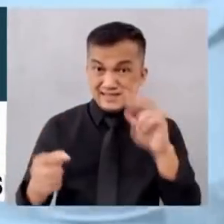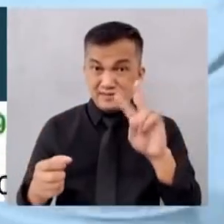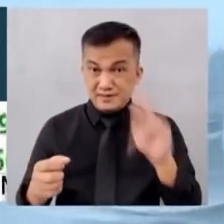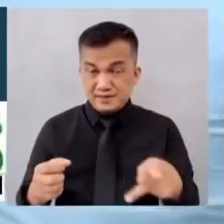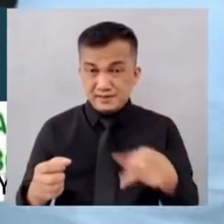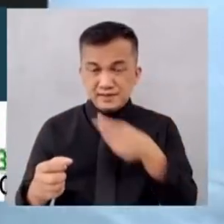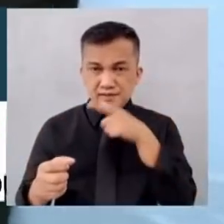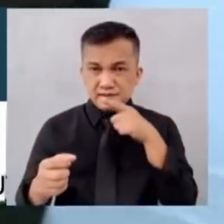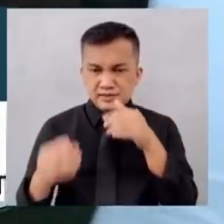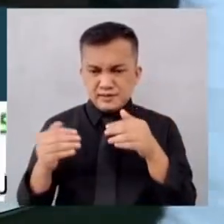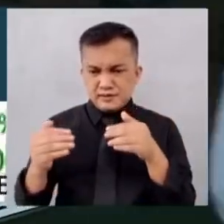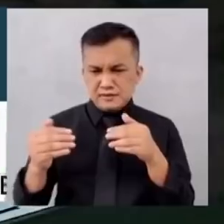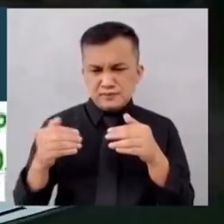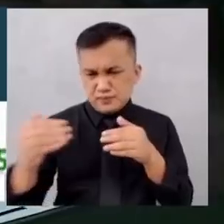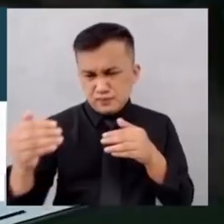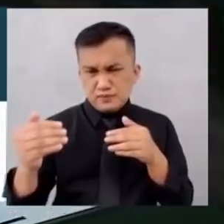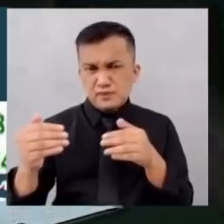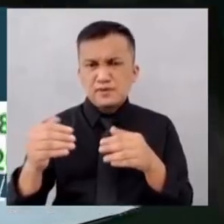mere